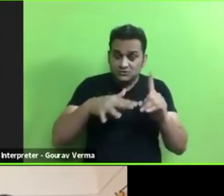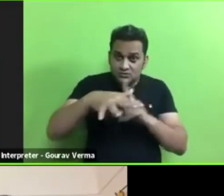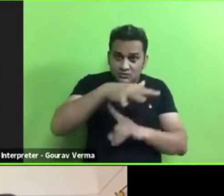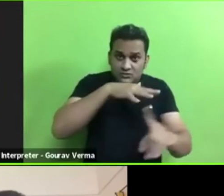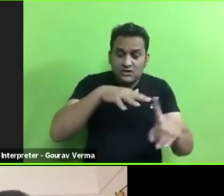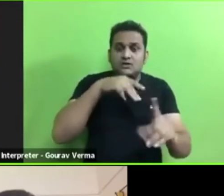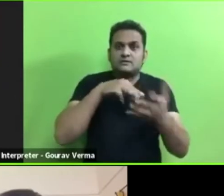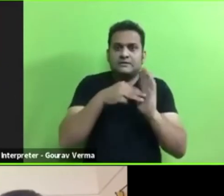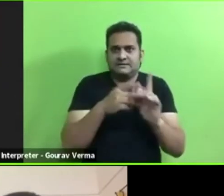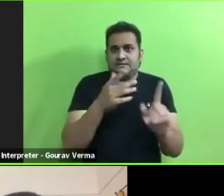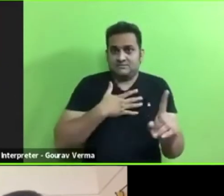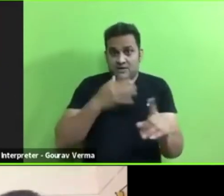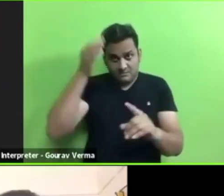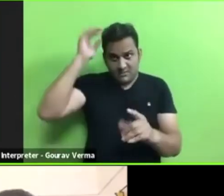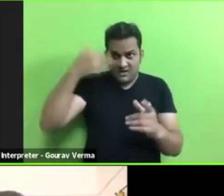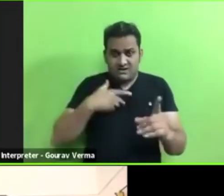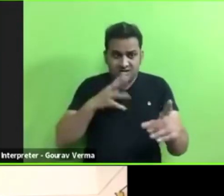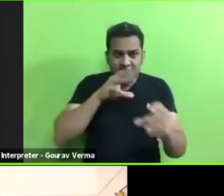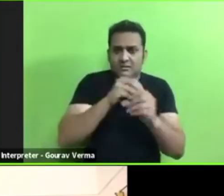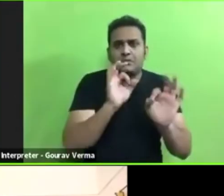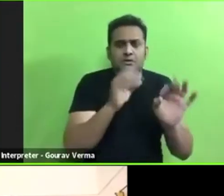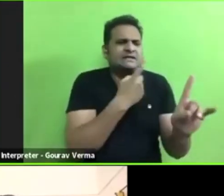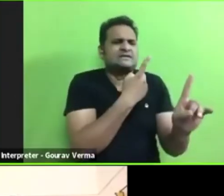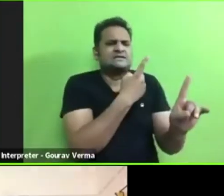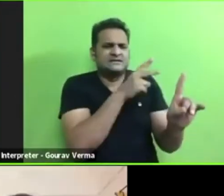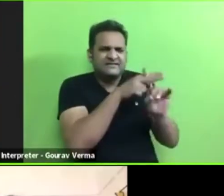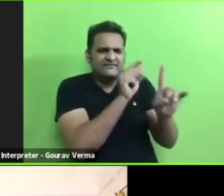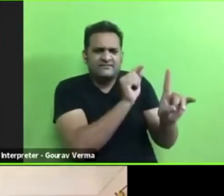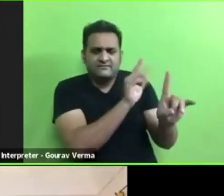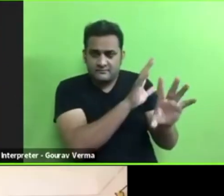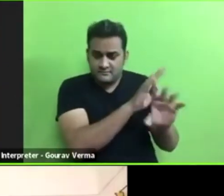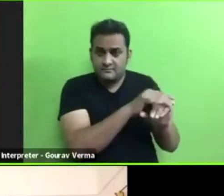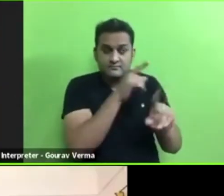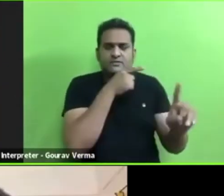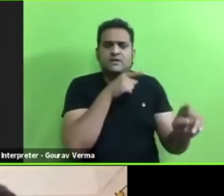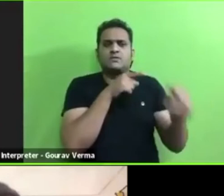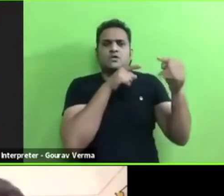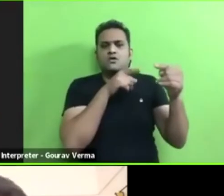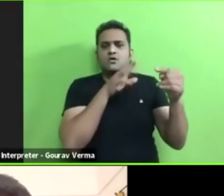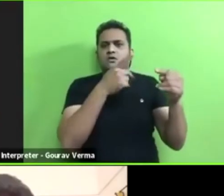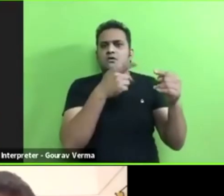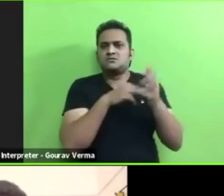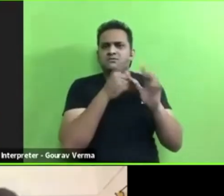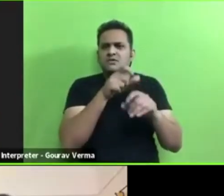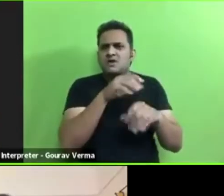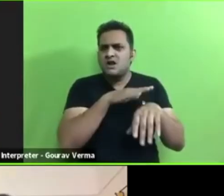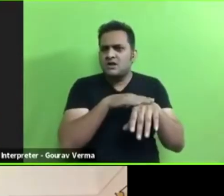me to experience as a Brahmin. Okay, look, I'm just going to interrupt there. So that point you made of someone else's experience,